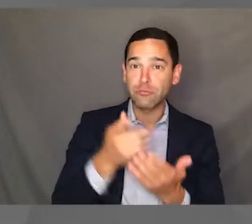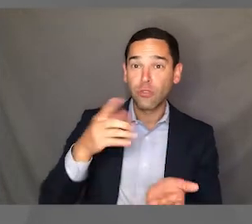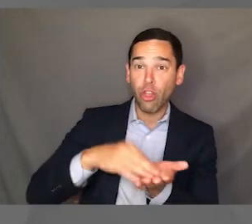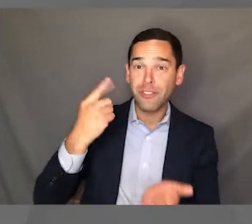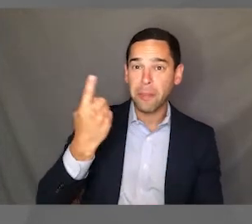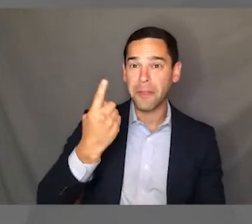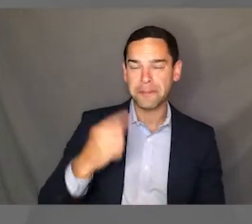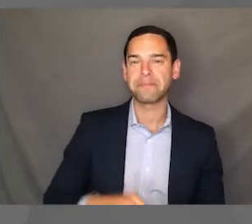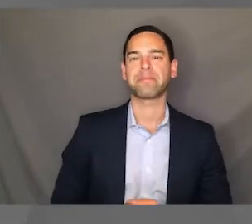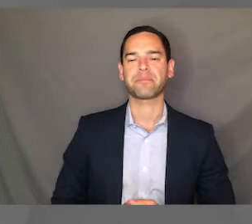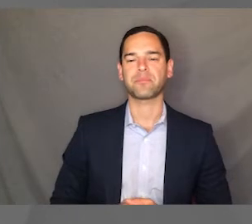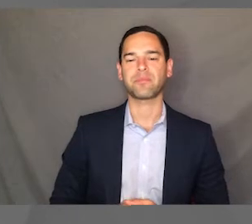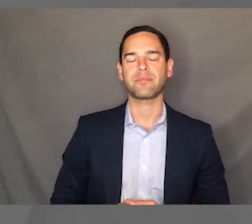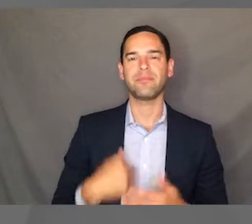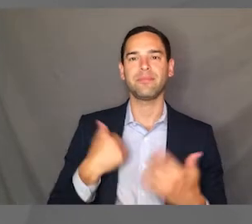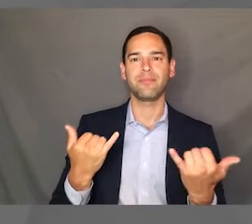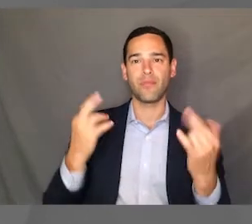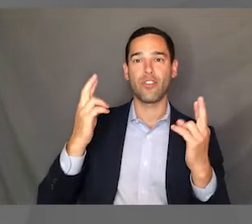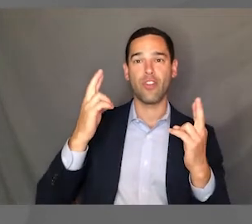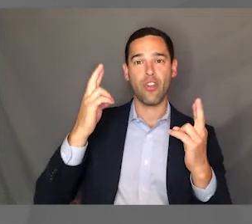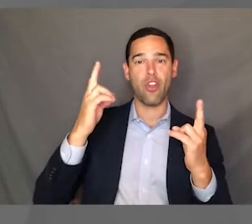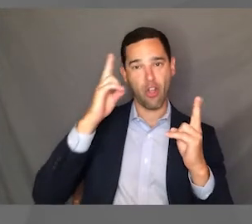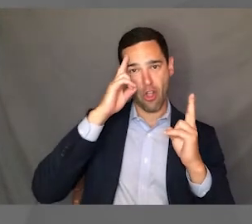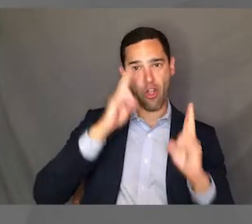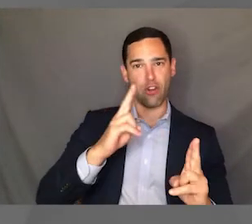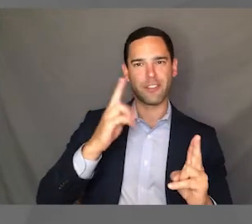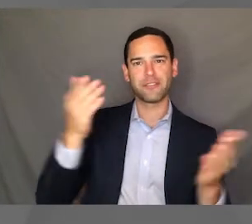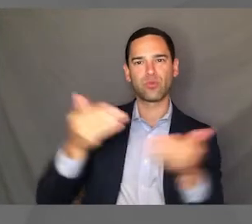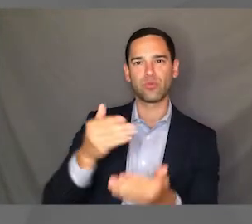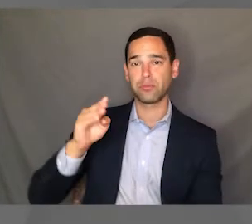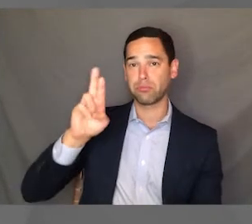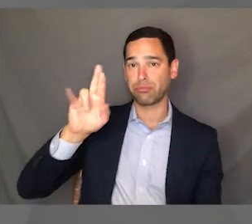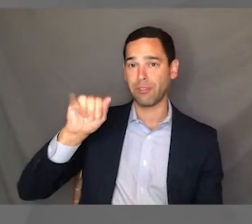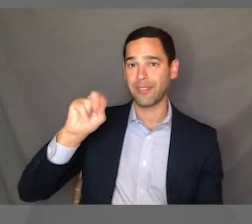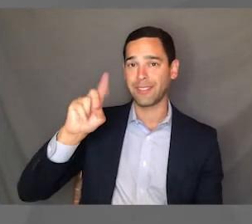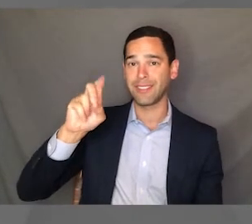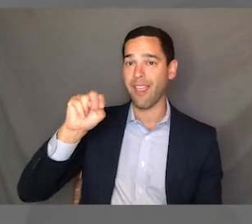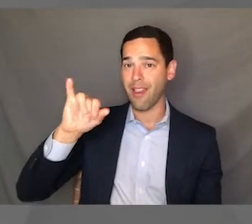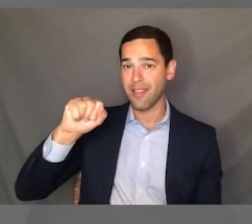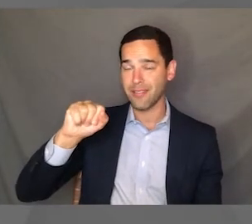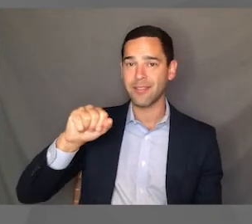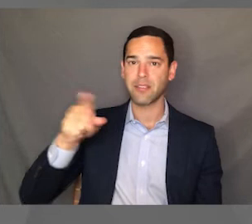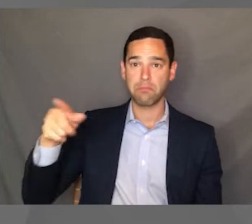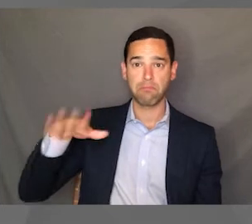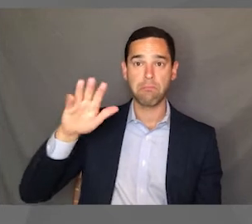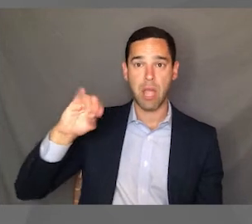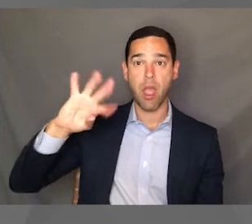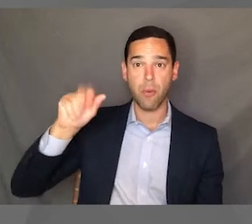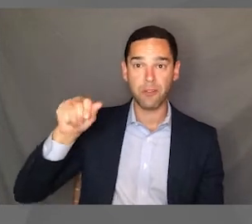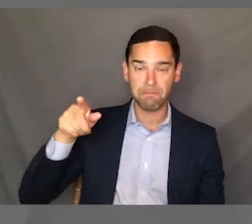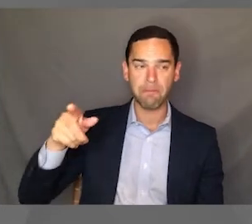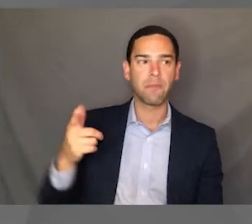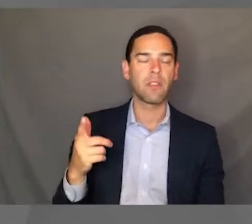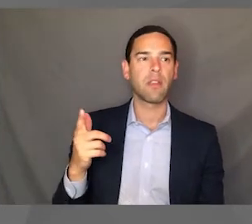I have the honor of introducing Brian Dennis, who's from Iowa originally, and he works